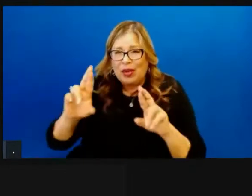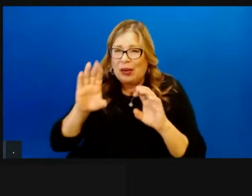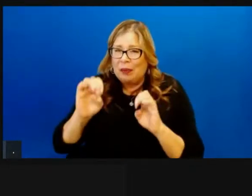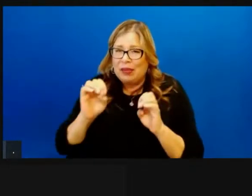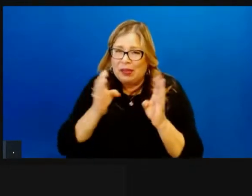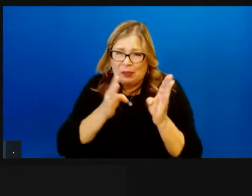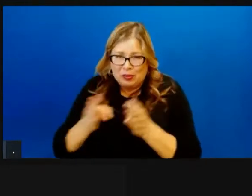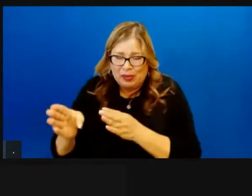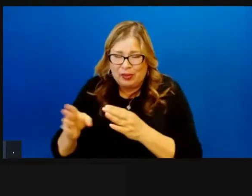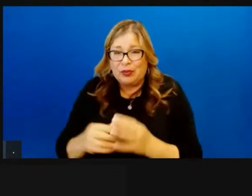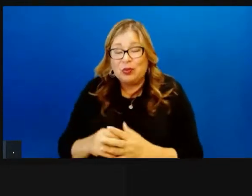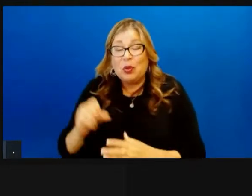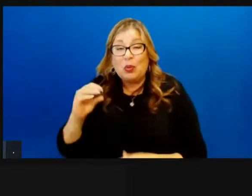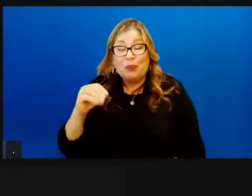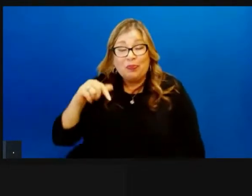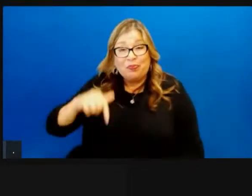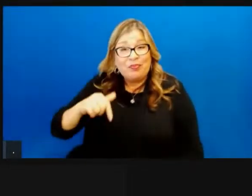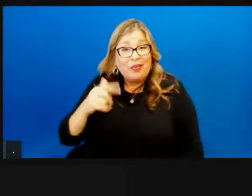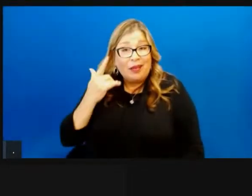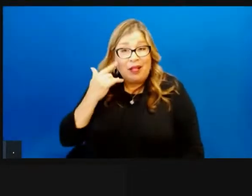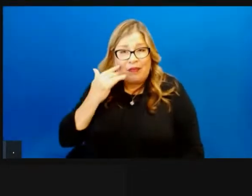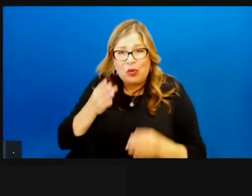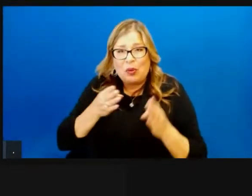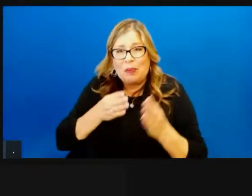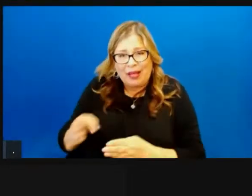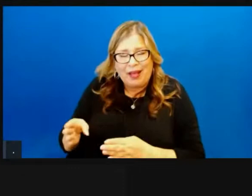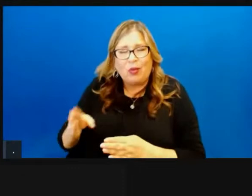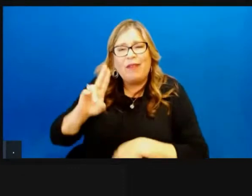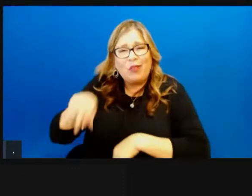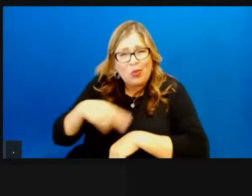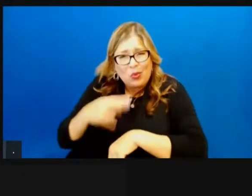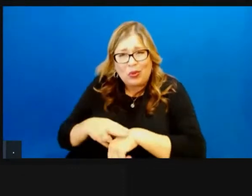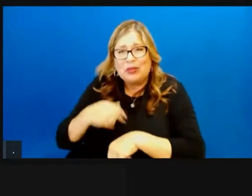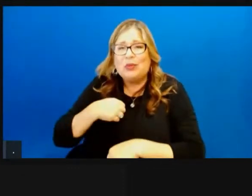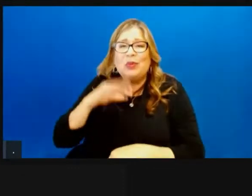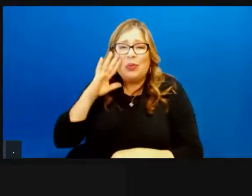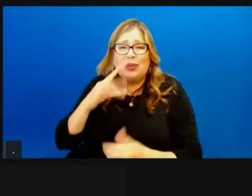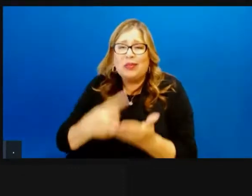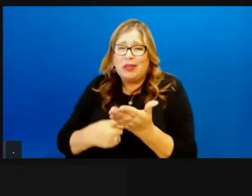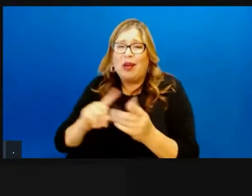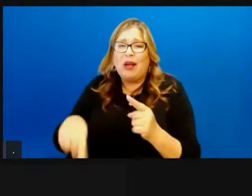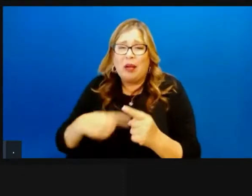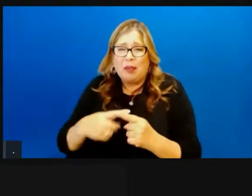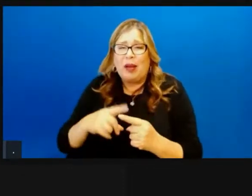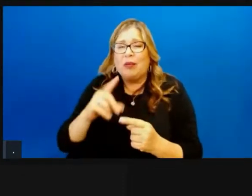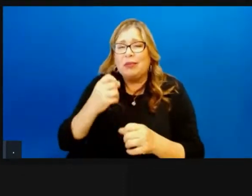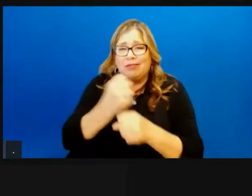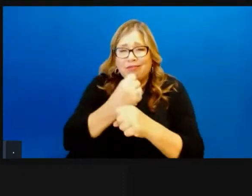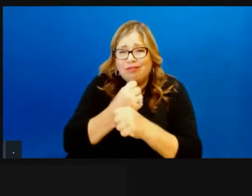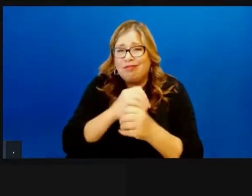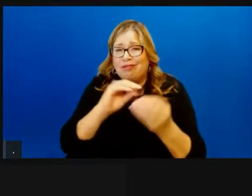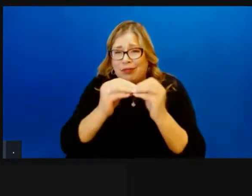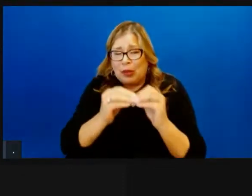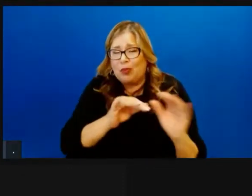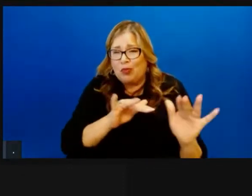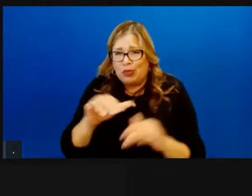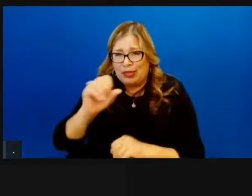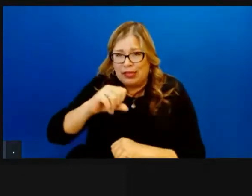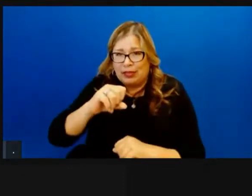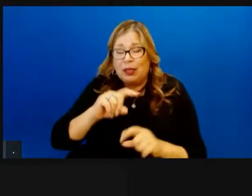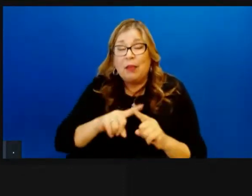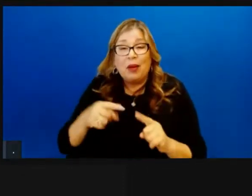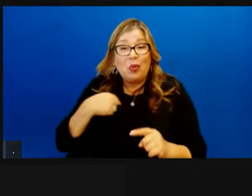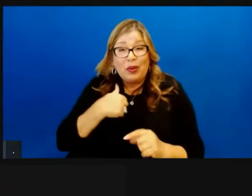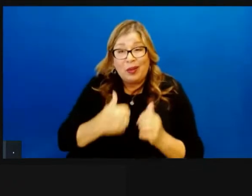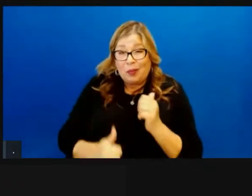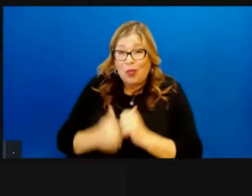Of course, we'll talk about data and data elements and their importance, but is largely going to be focused on how we stay prepared